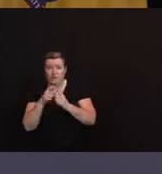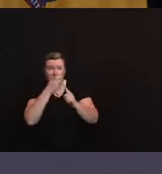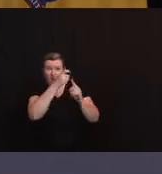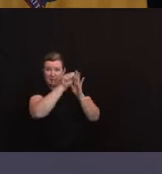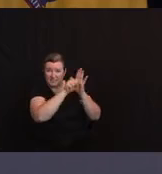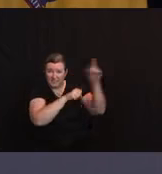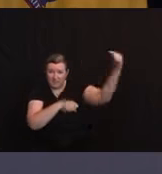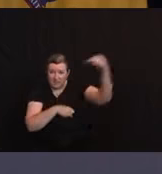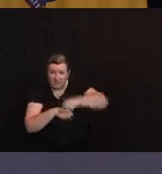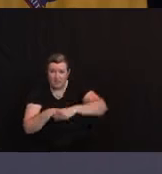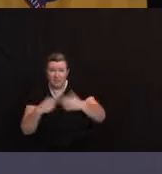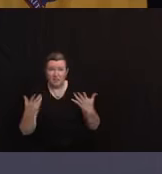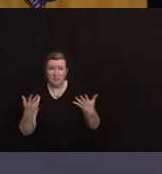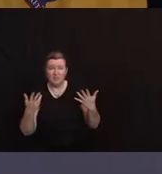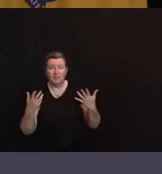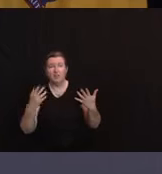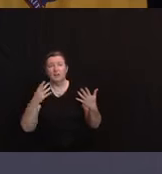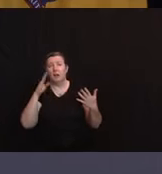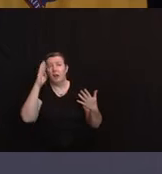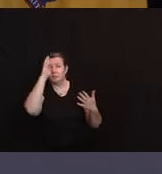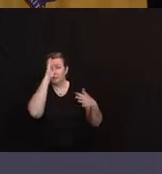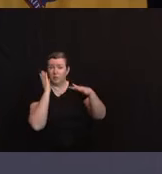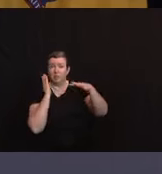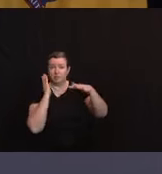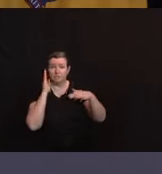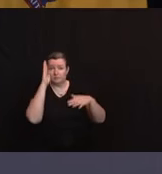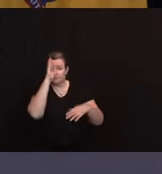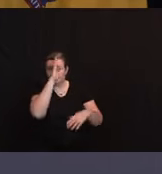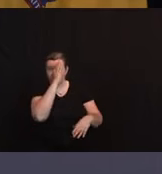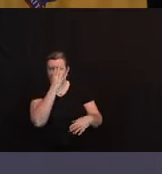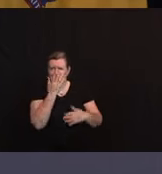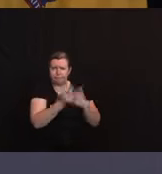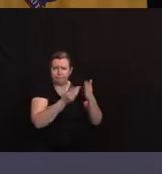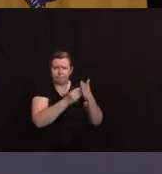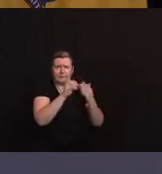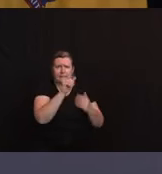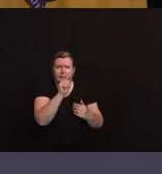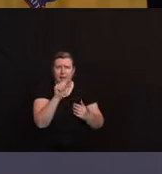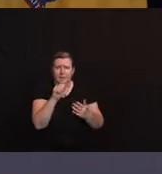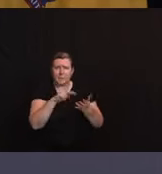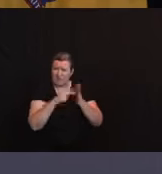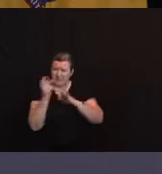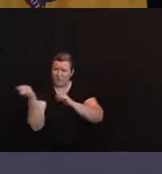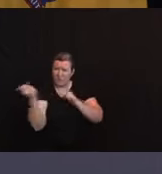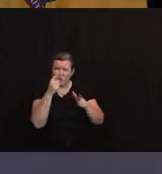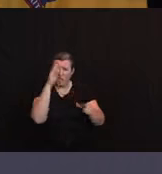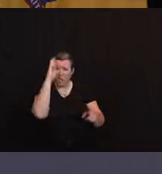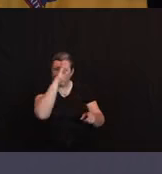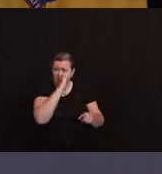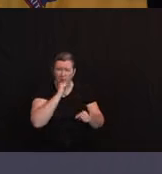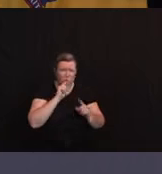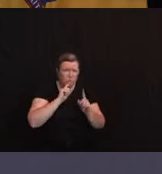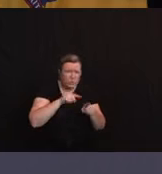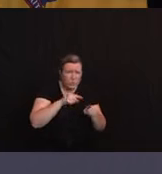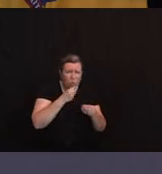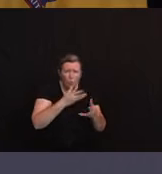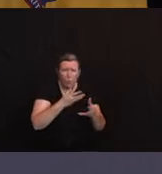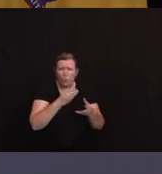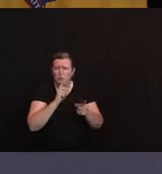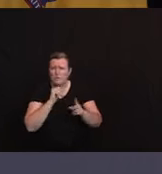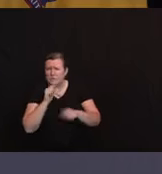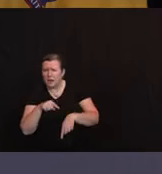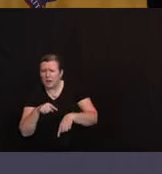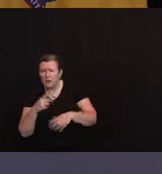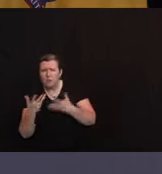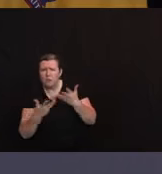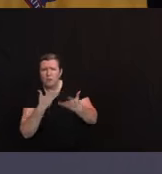from at least one hospital. Is the same hospital not reporting? And then lastly, New York limits child care groups to 15.